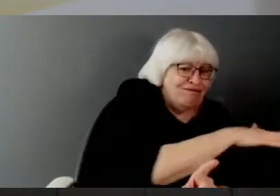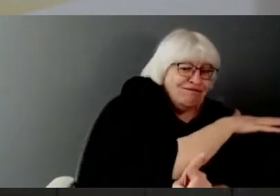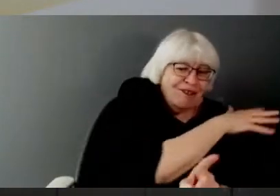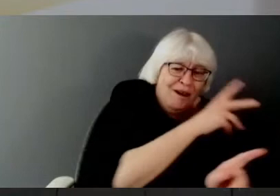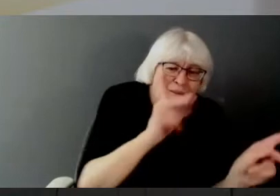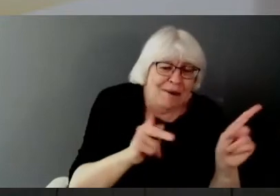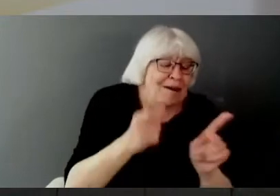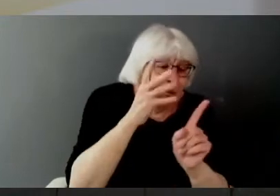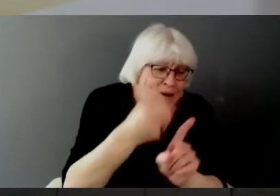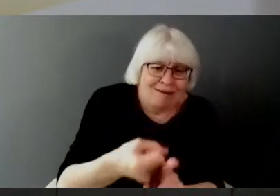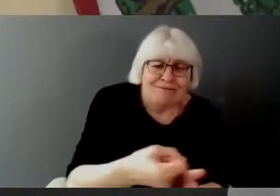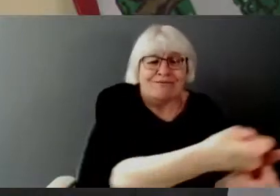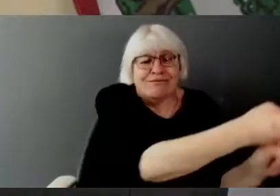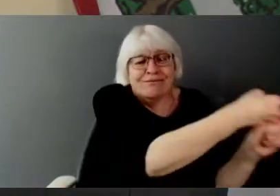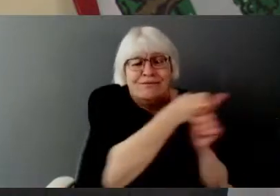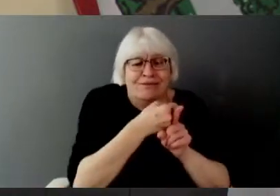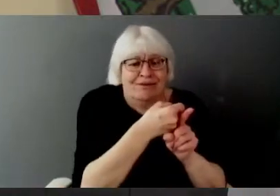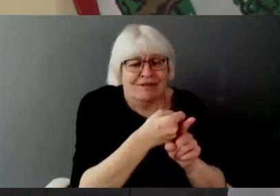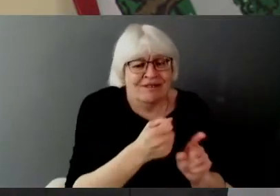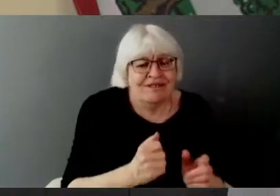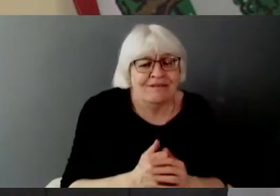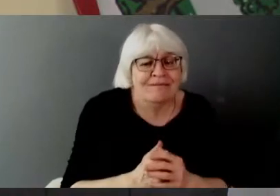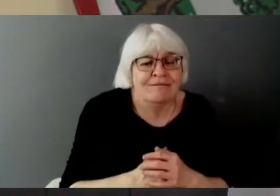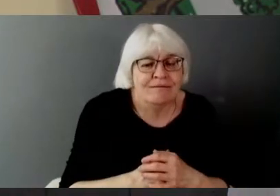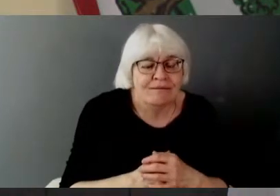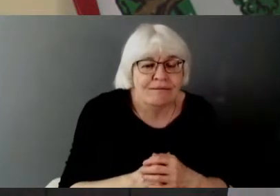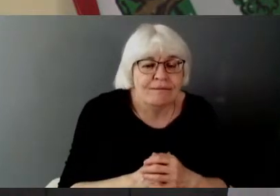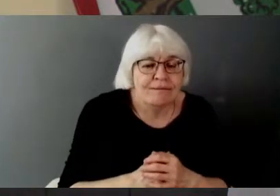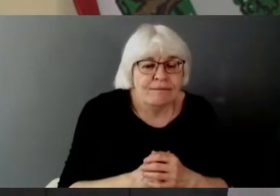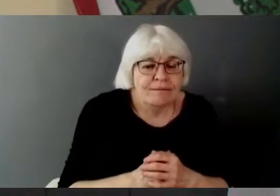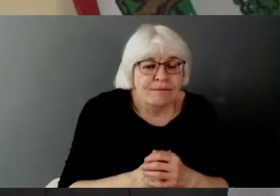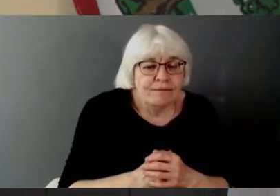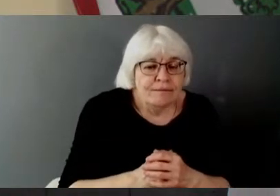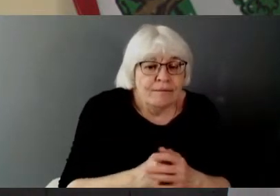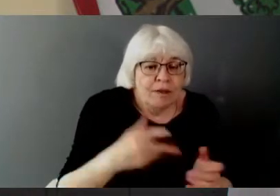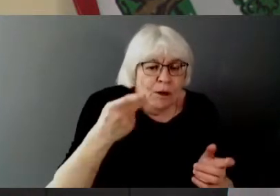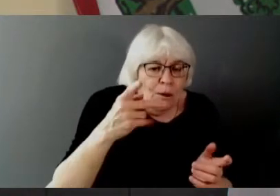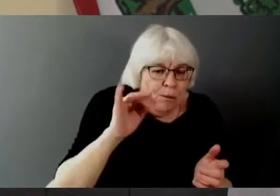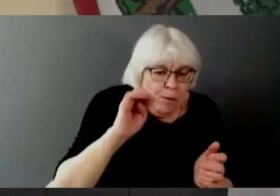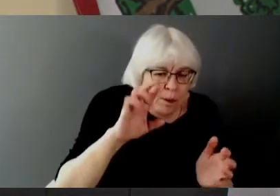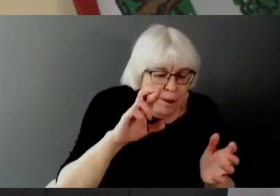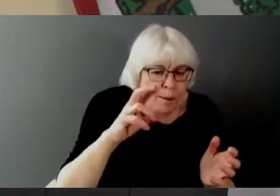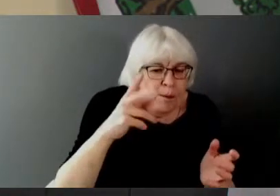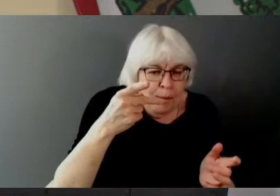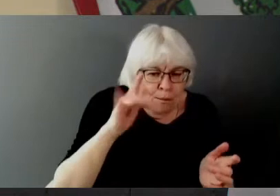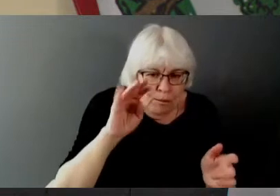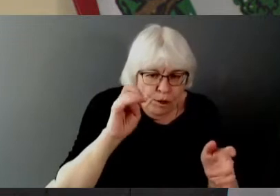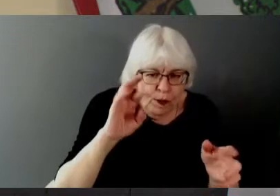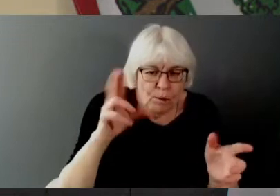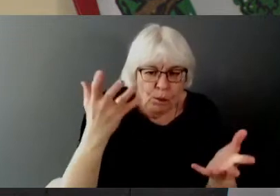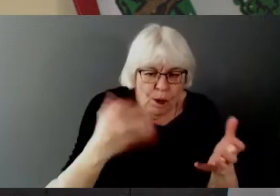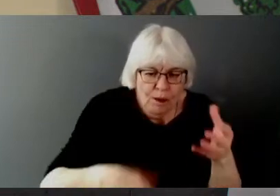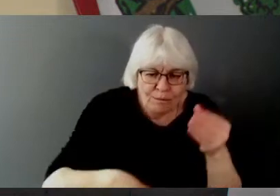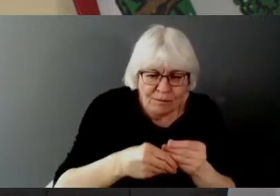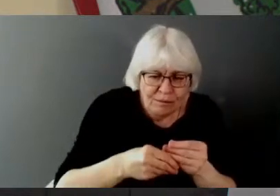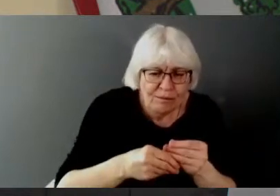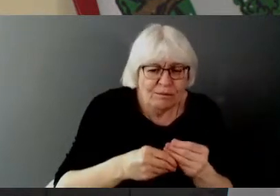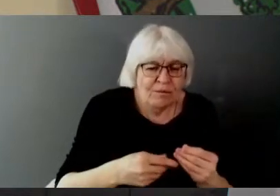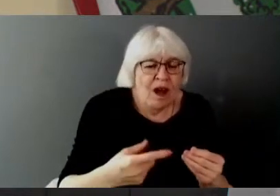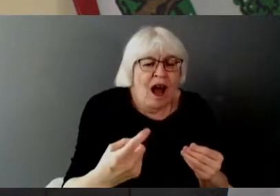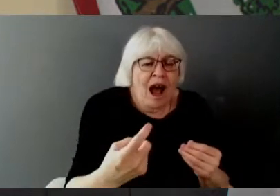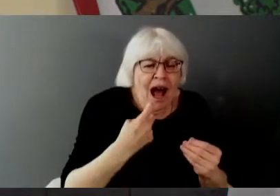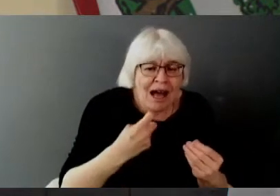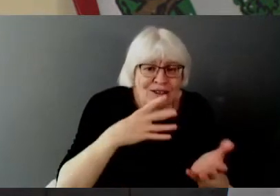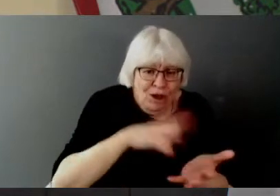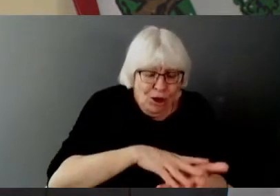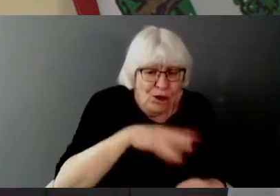let me add, Dave, if I Thank you could also. just Oh, simply that I think you've asked what we've learned. I think from the